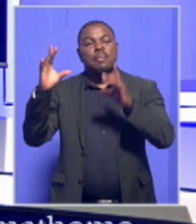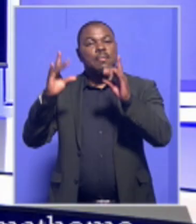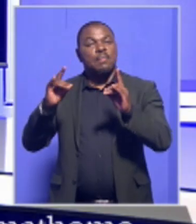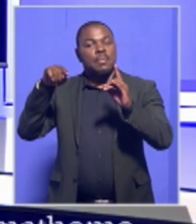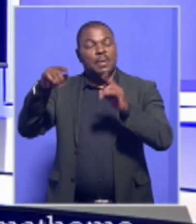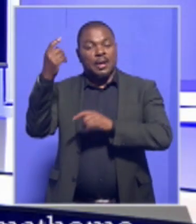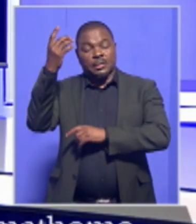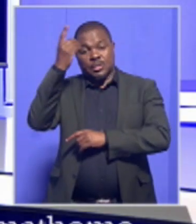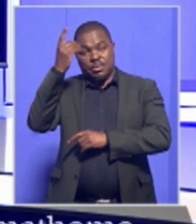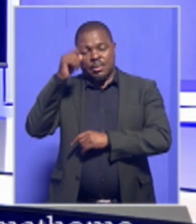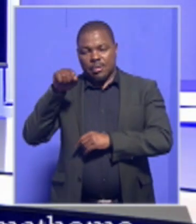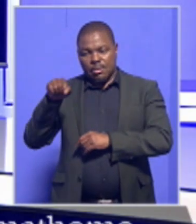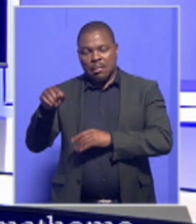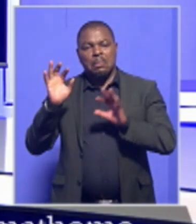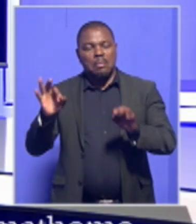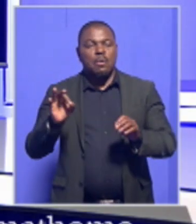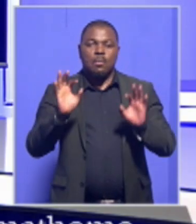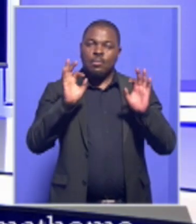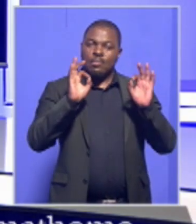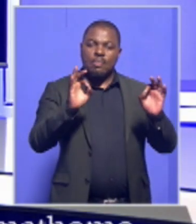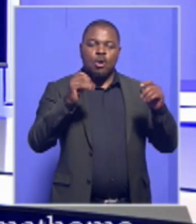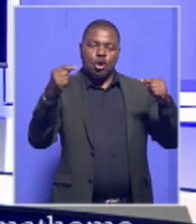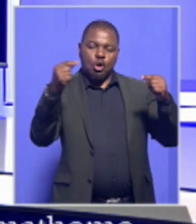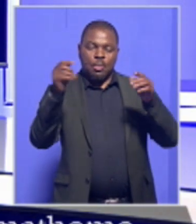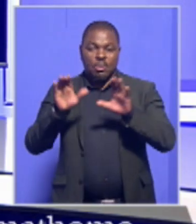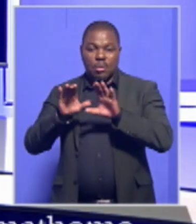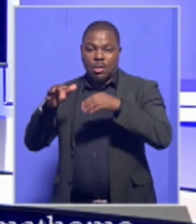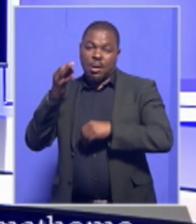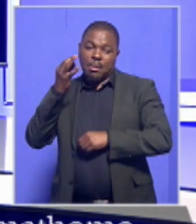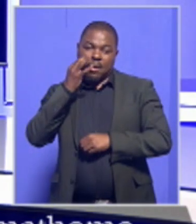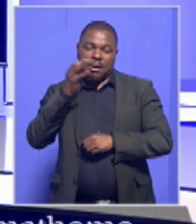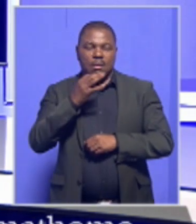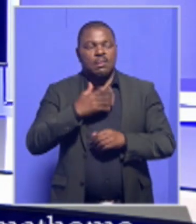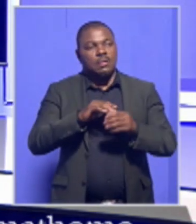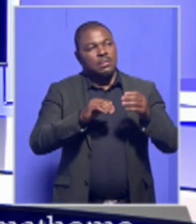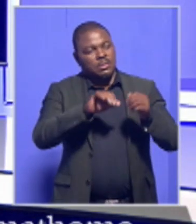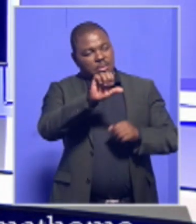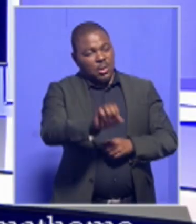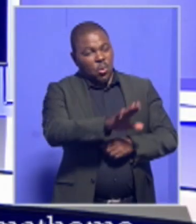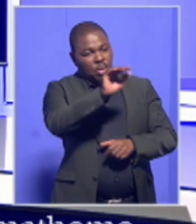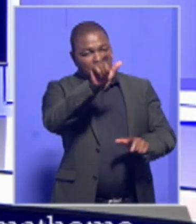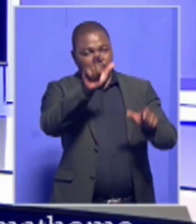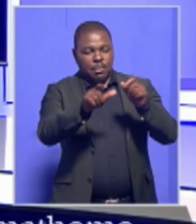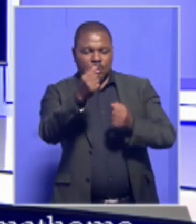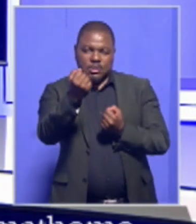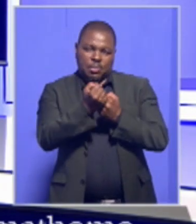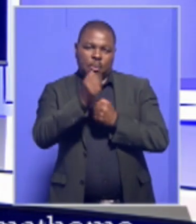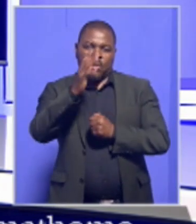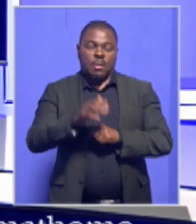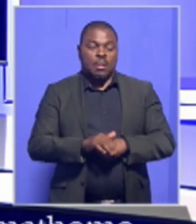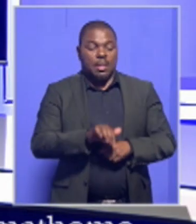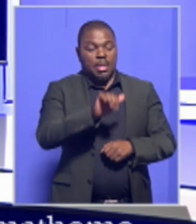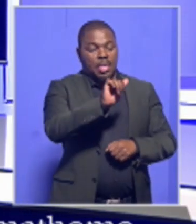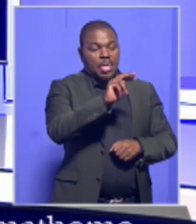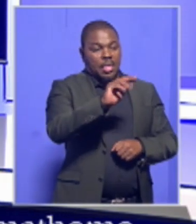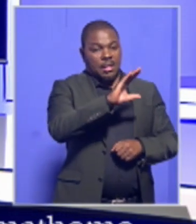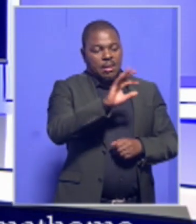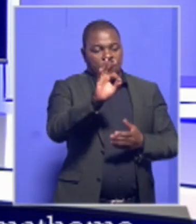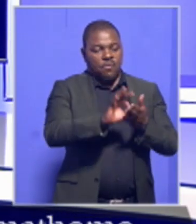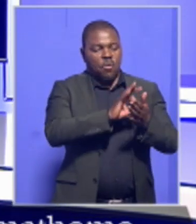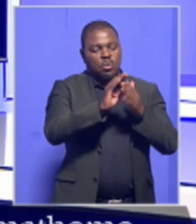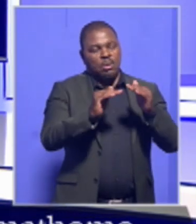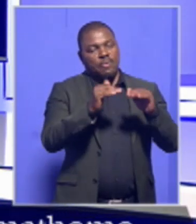e lego lekgotla kganetšo la semmušo o re o ya go lwela badudi ba naga. ANC e hweditše dipoelo tša ka tlase ga diperesente